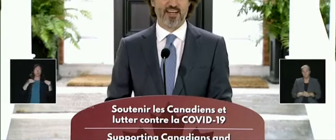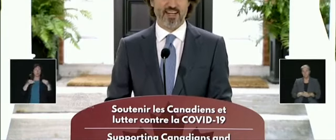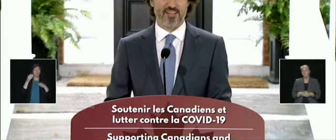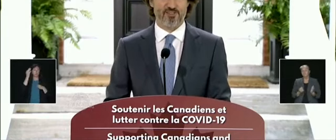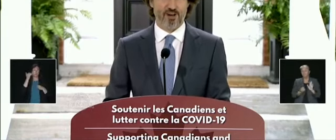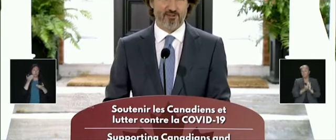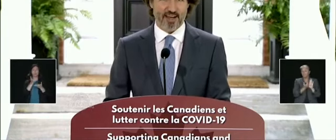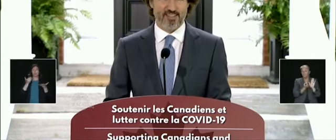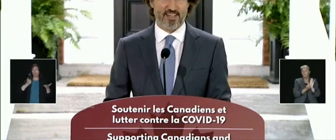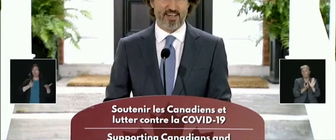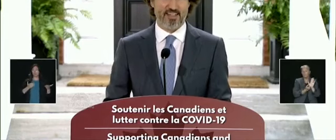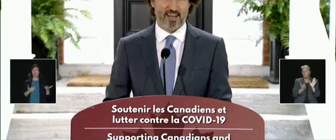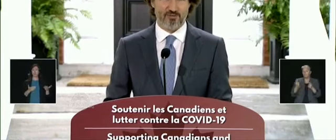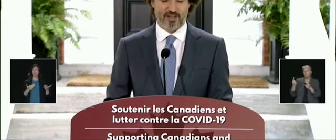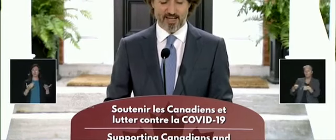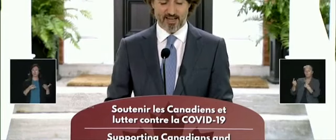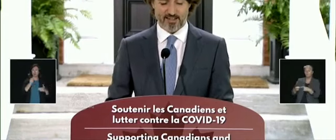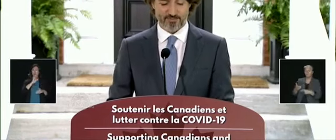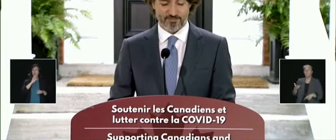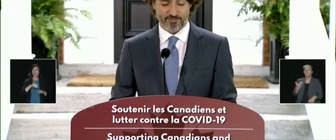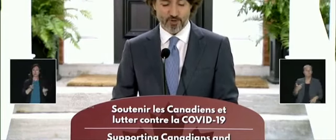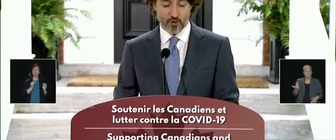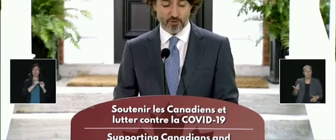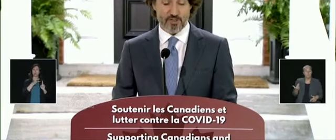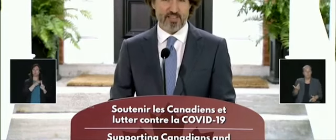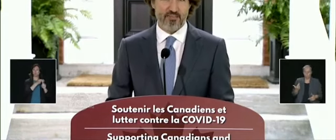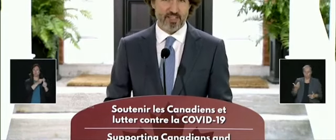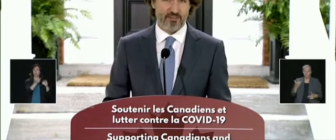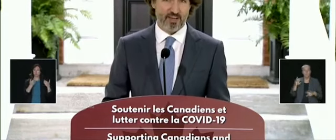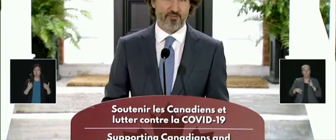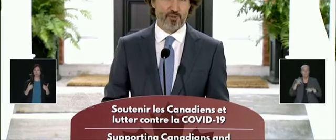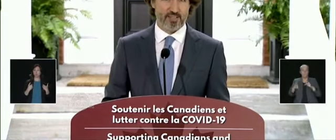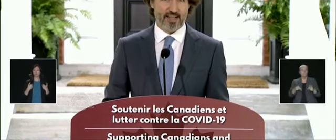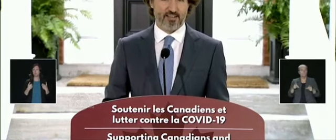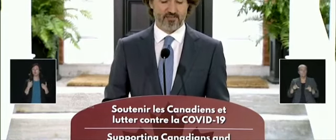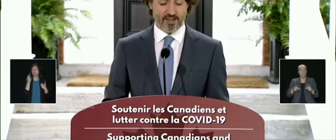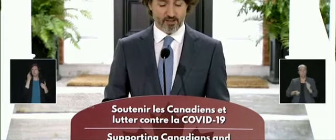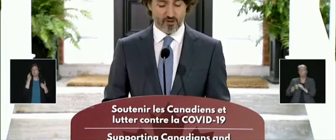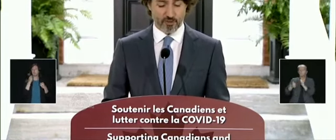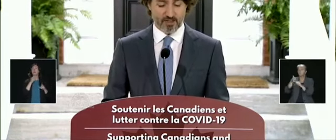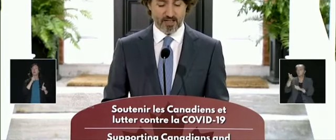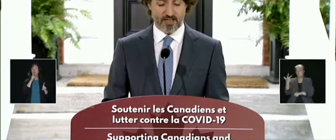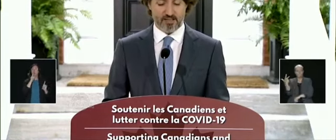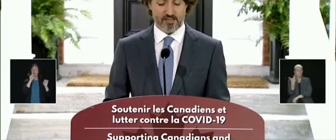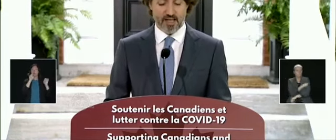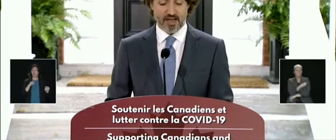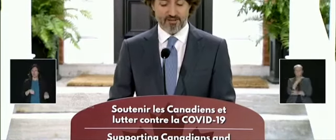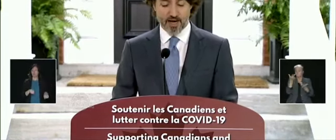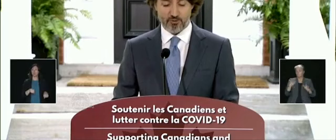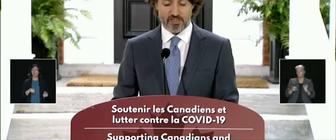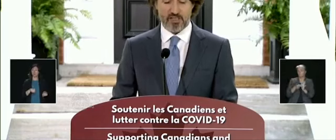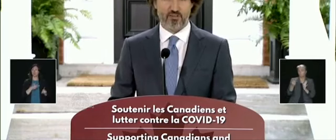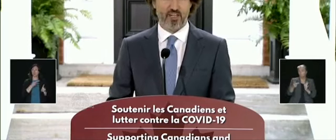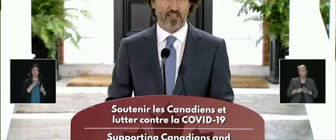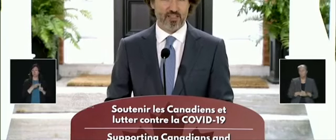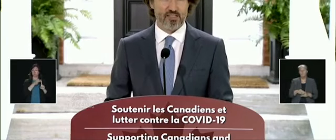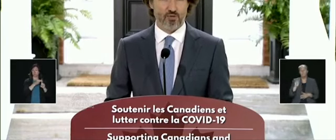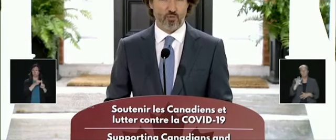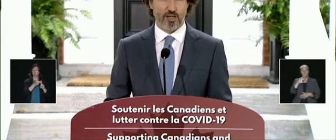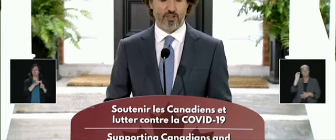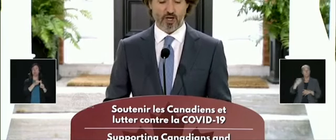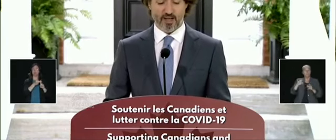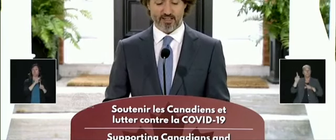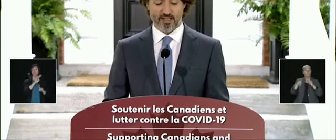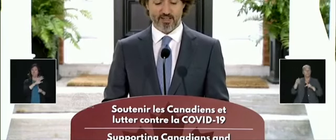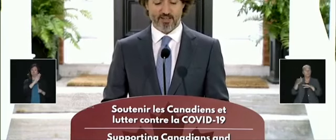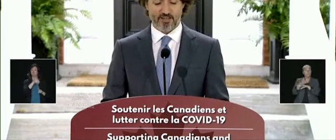more Canadians are vaccinated every day. Over 75% of eligible Canadians have now received at least